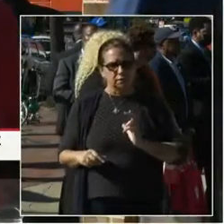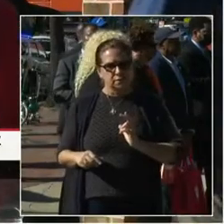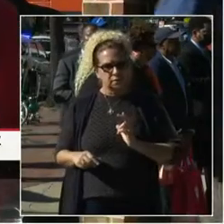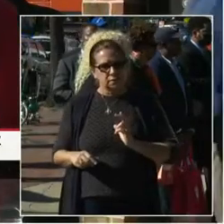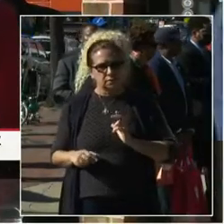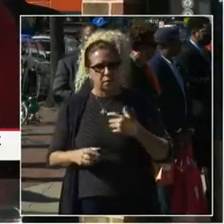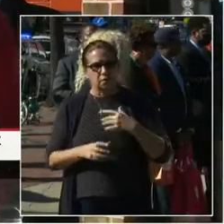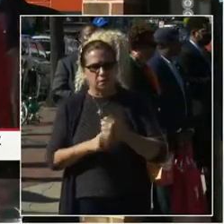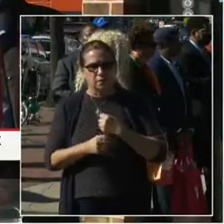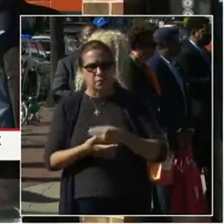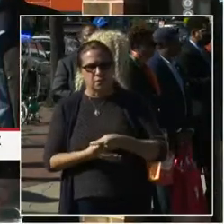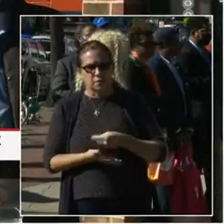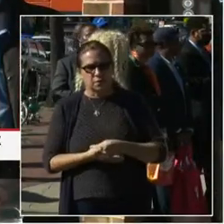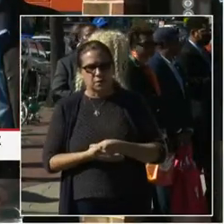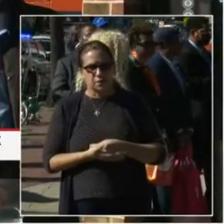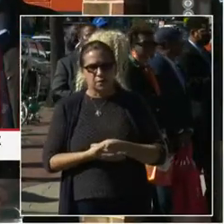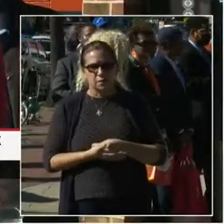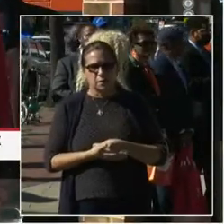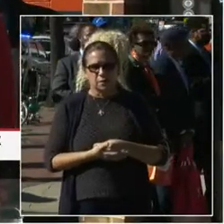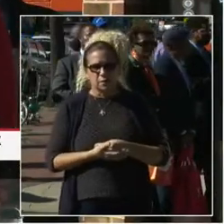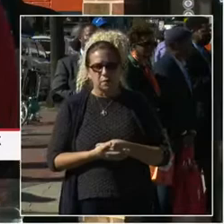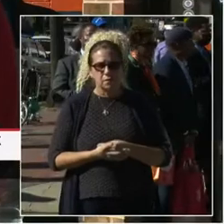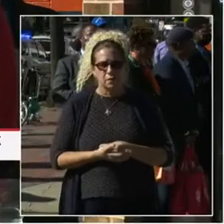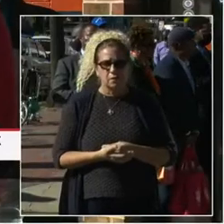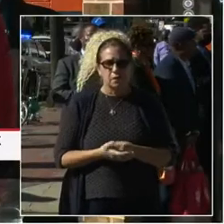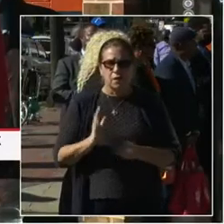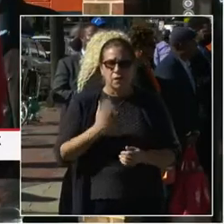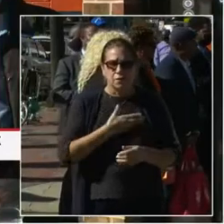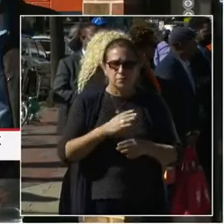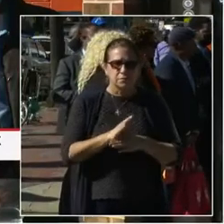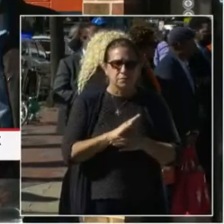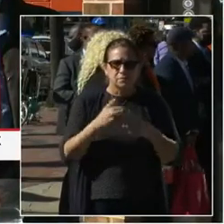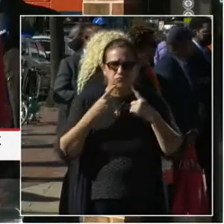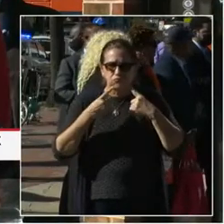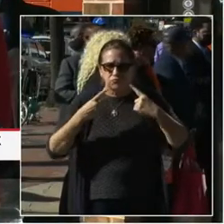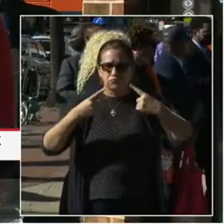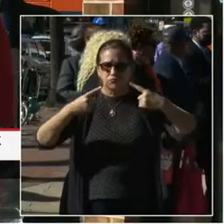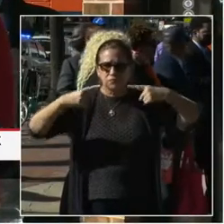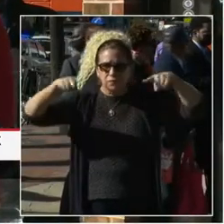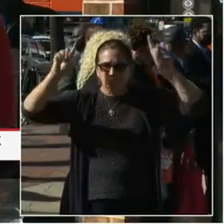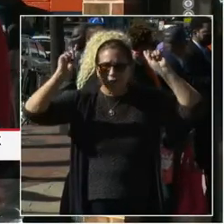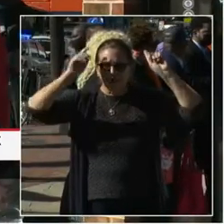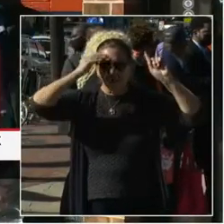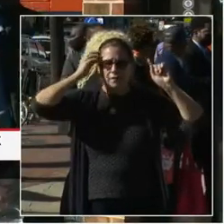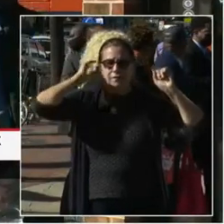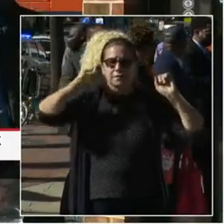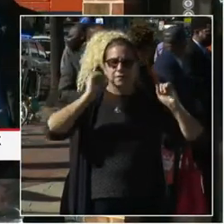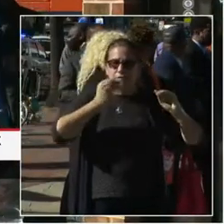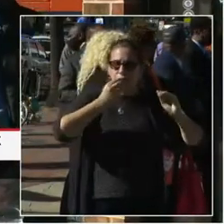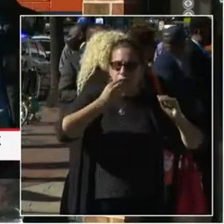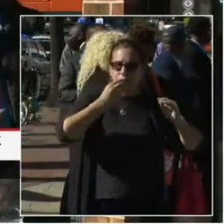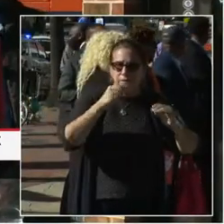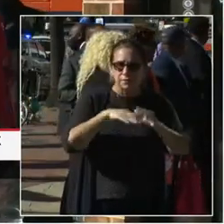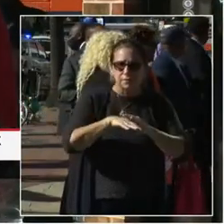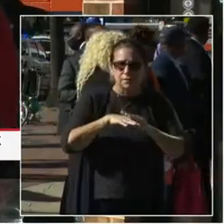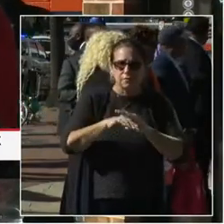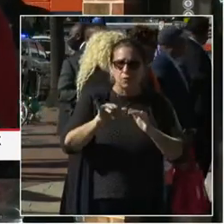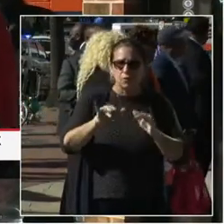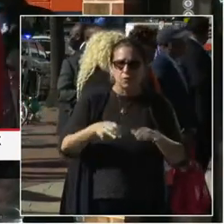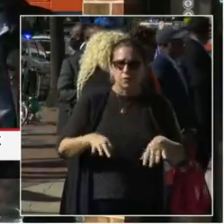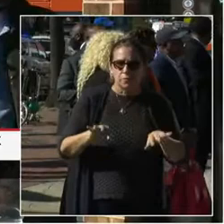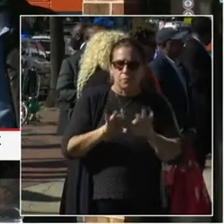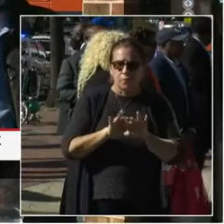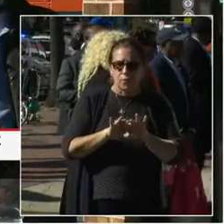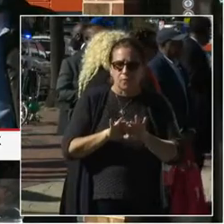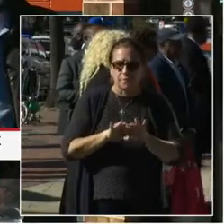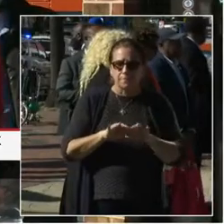or anywhere else in a major city. And so the Food Access Fund really allows us to pay for build out. It allows us to pay for